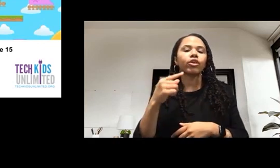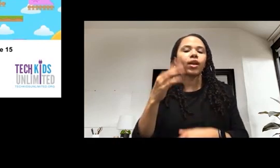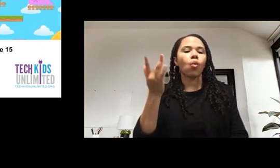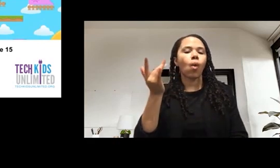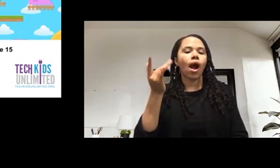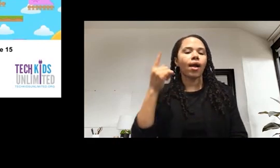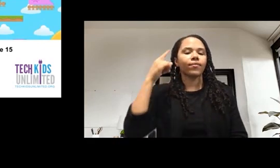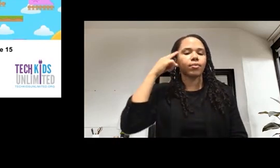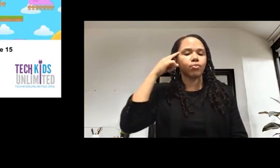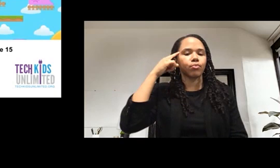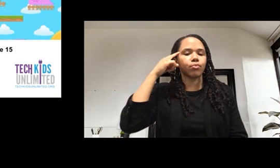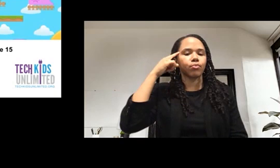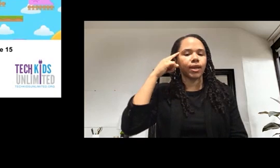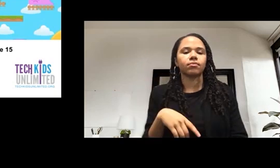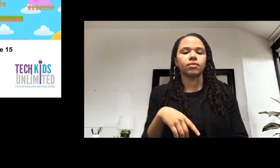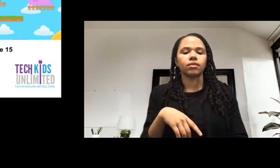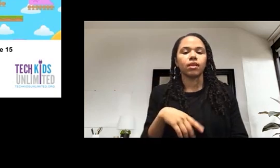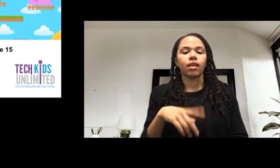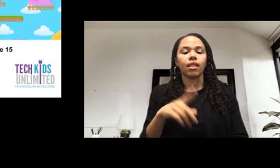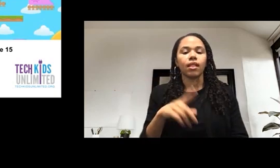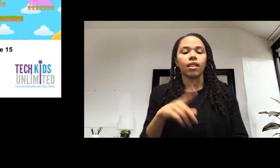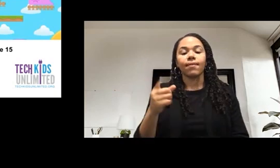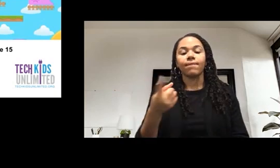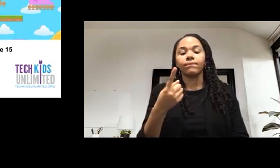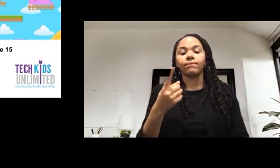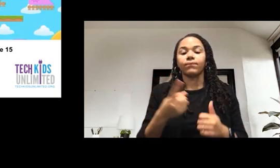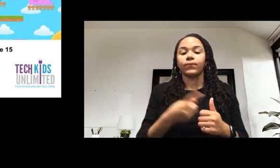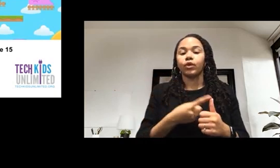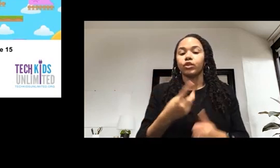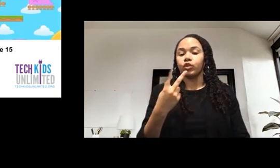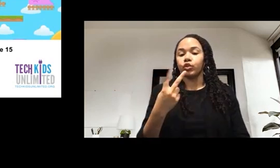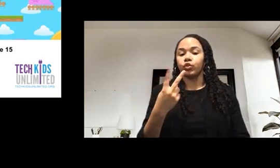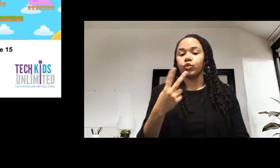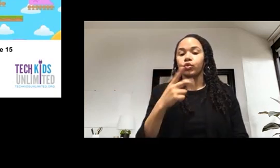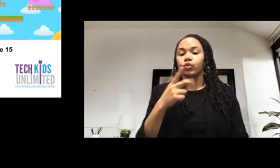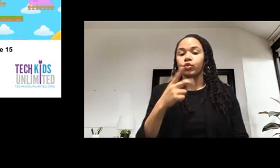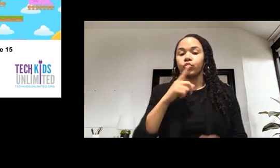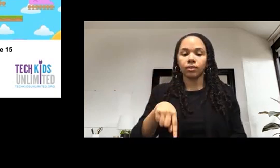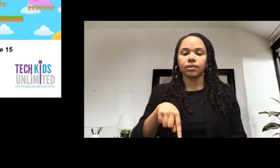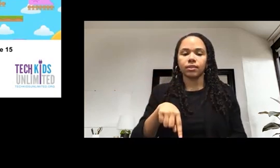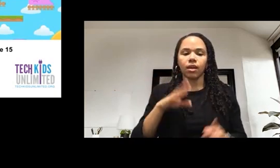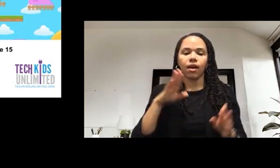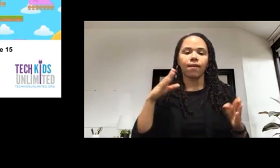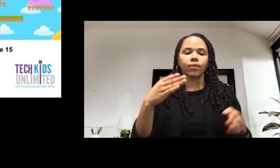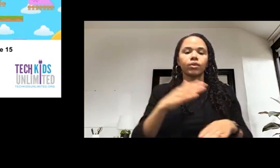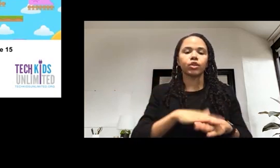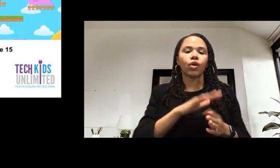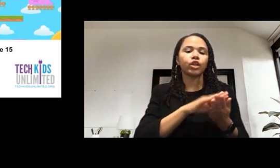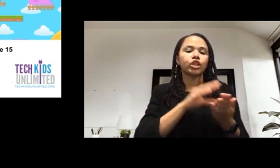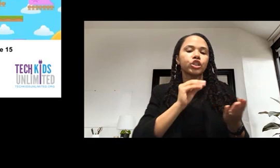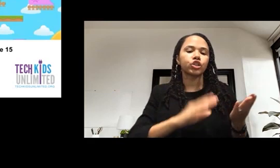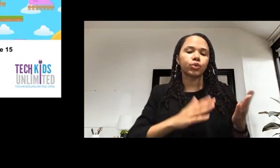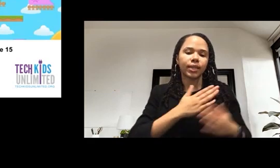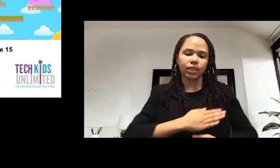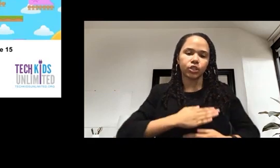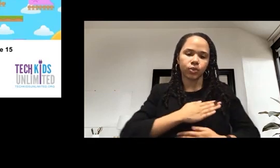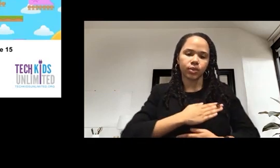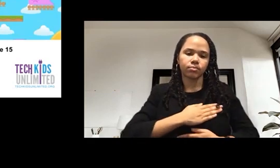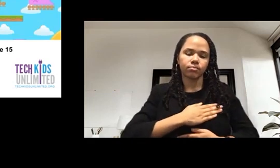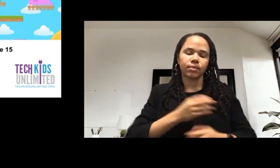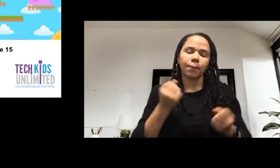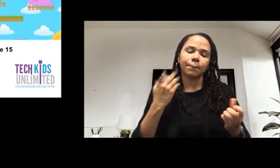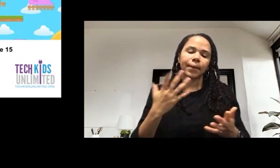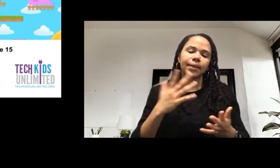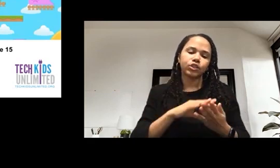2 responses highlight that the instructors focus on student enjoyment and relevance of content, because many of our students love video games,